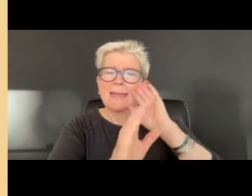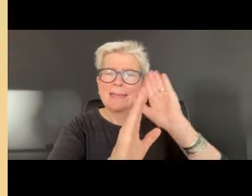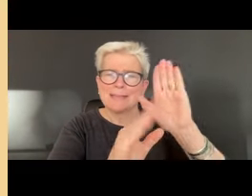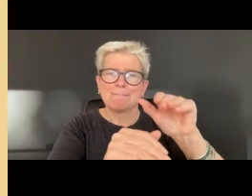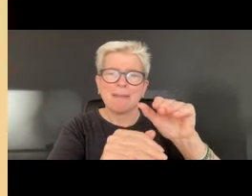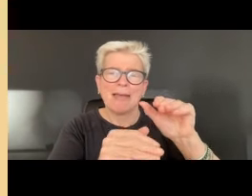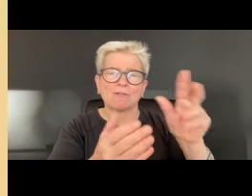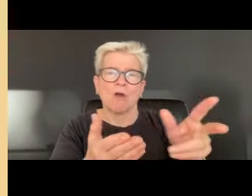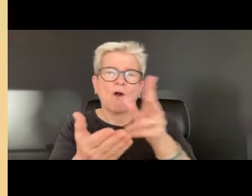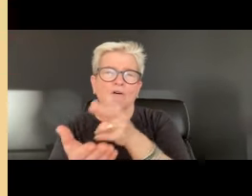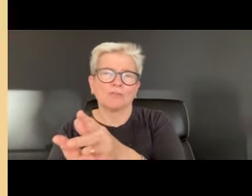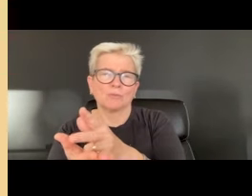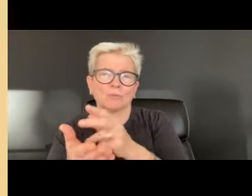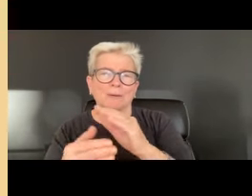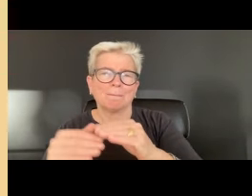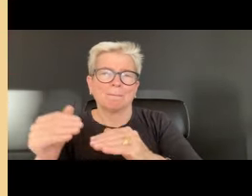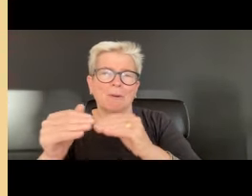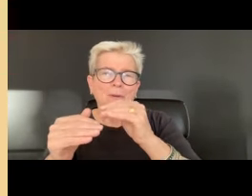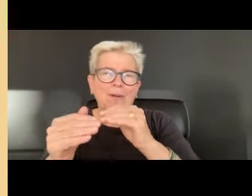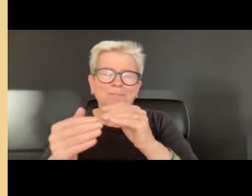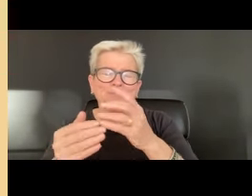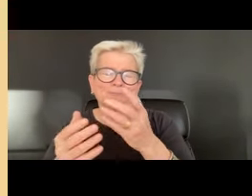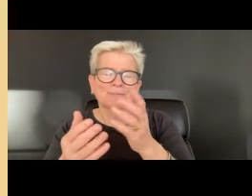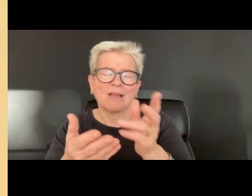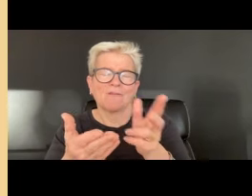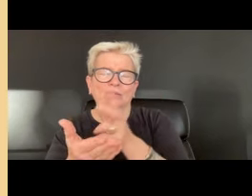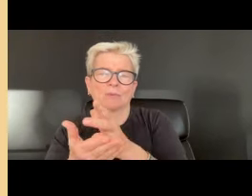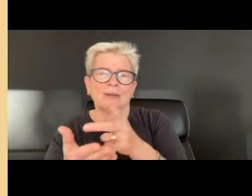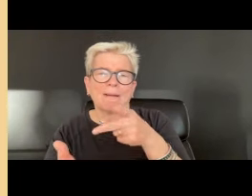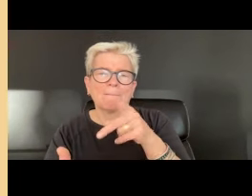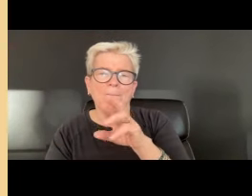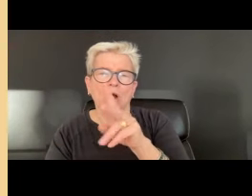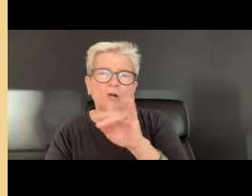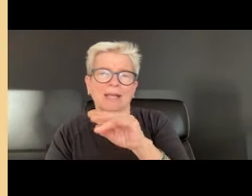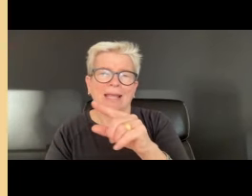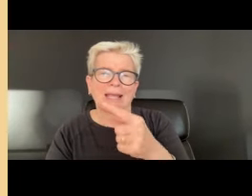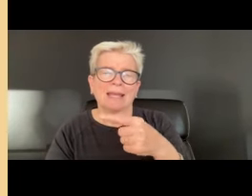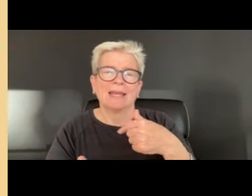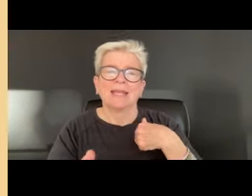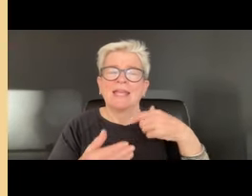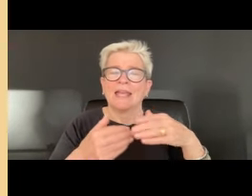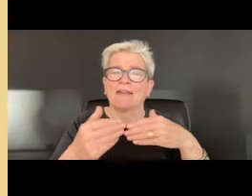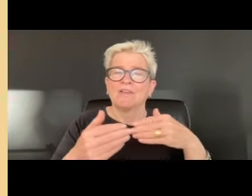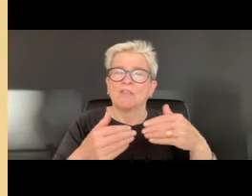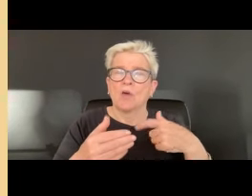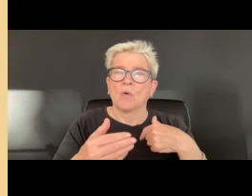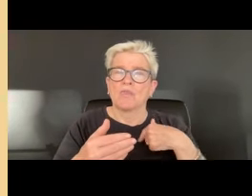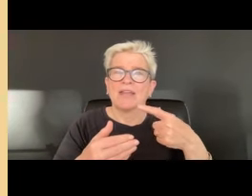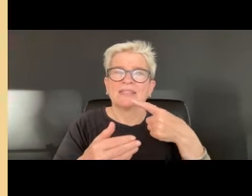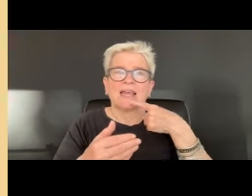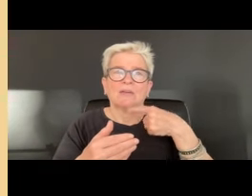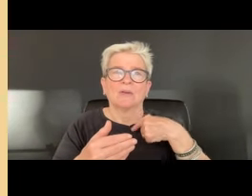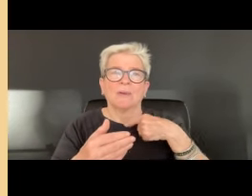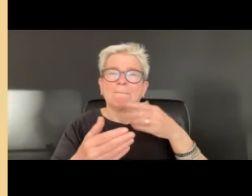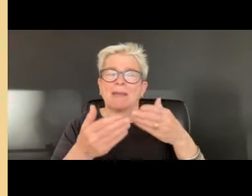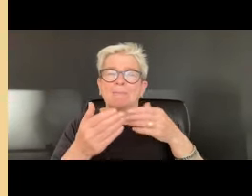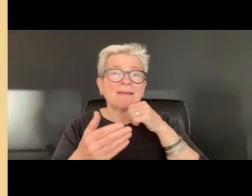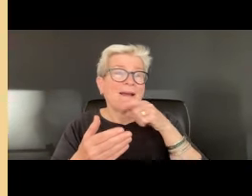expect that even in those areas where the state has preempted our ability to require off-street parking, that